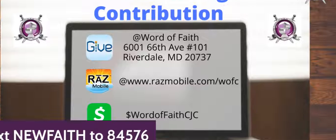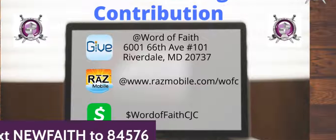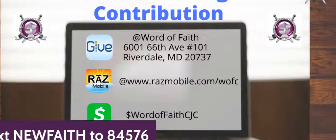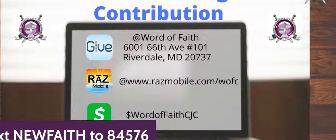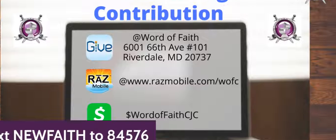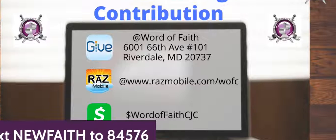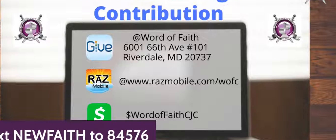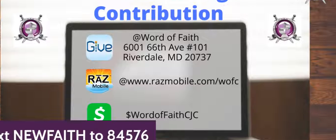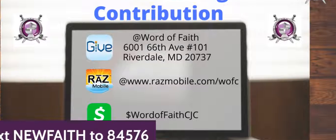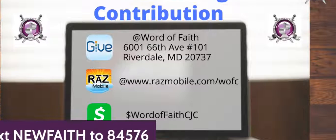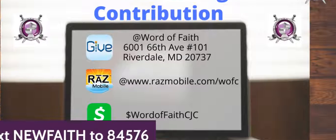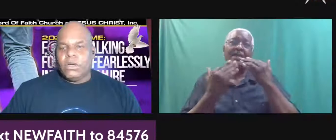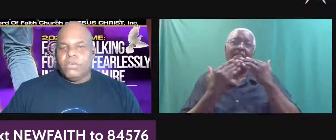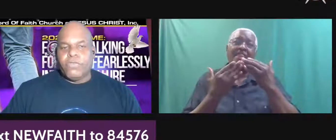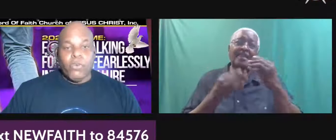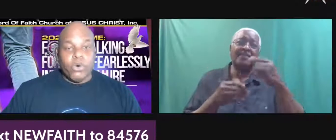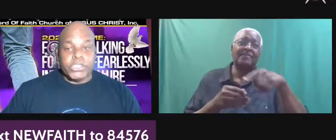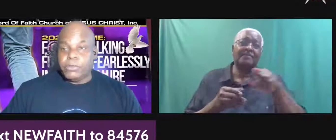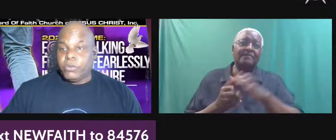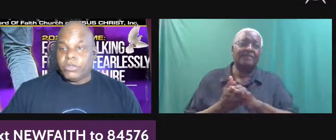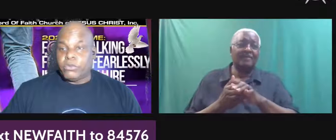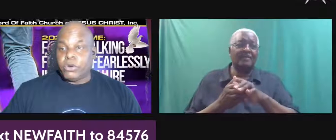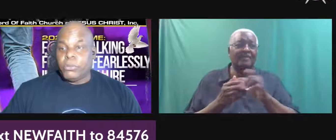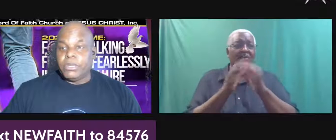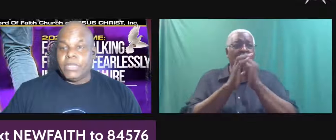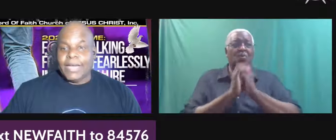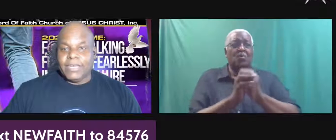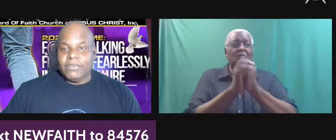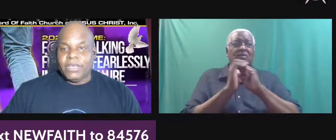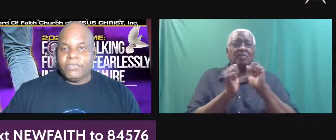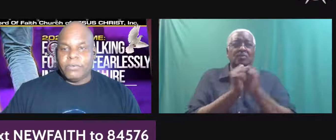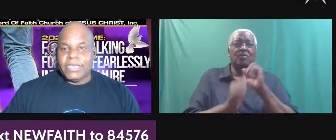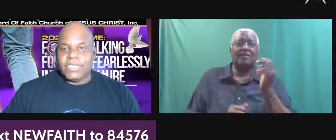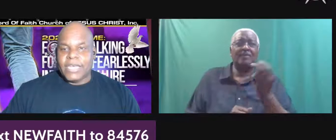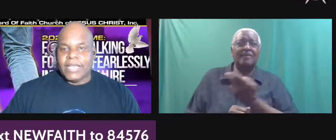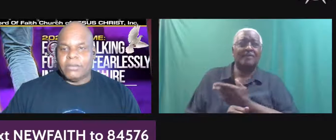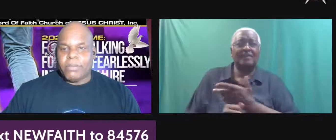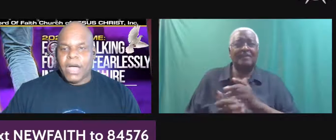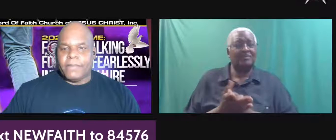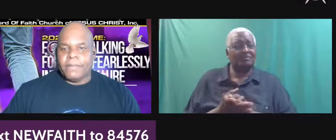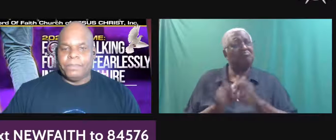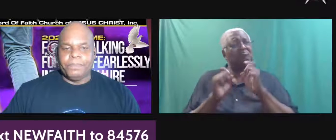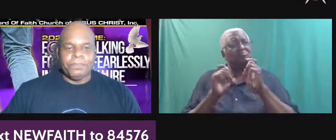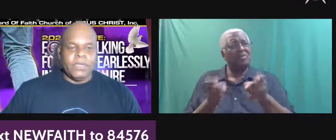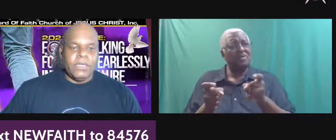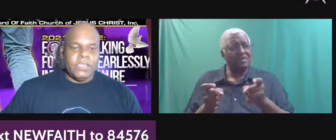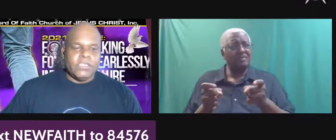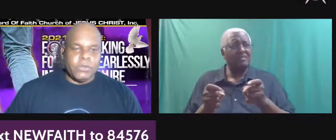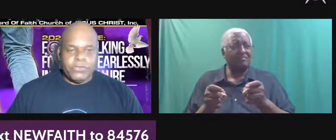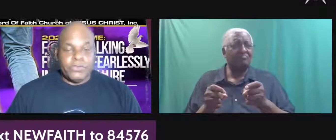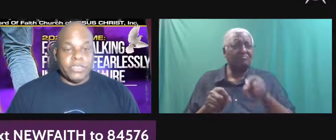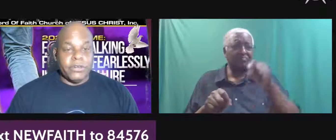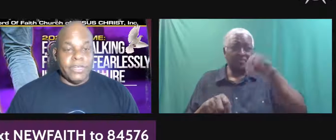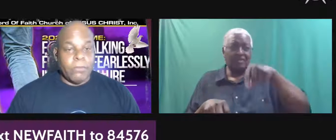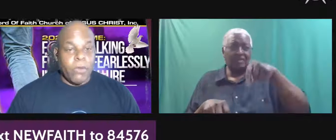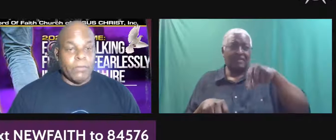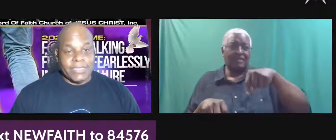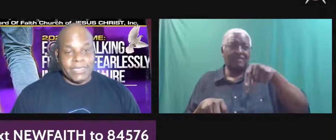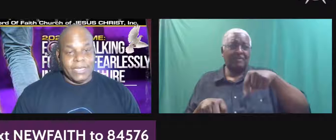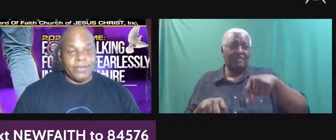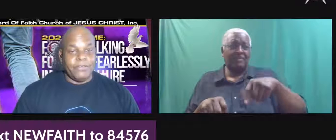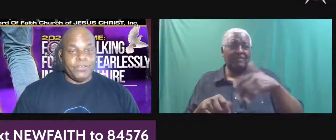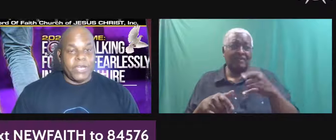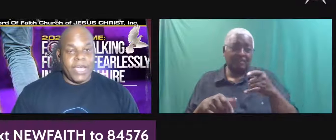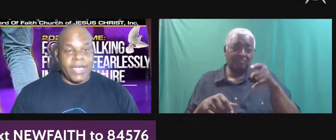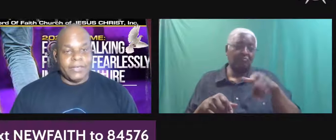All right, we thank you for worshiping with us. We're going to put that giving information at the bottom. So if you still need a